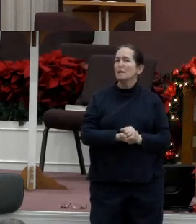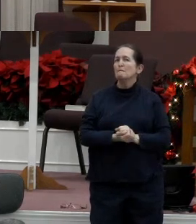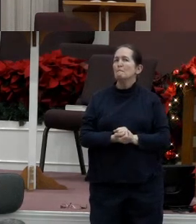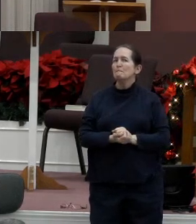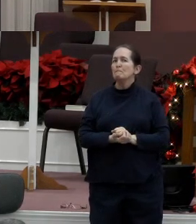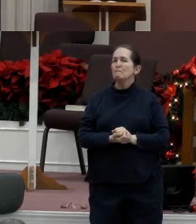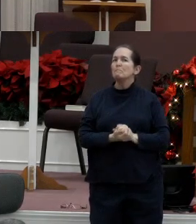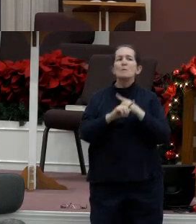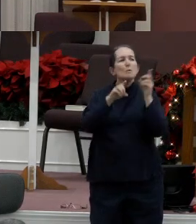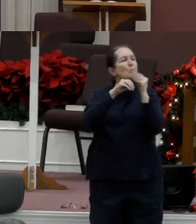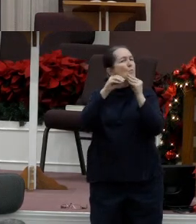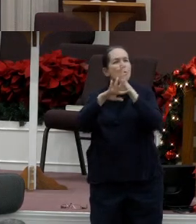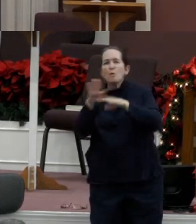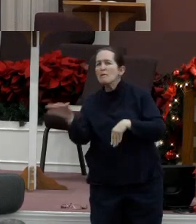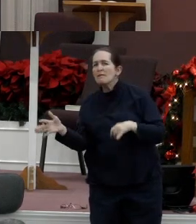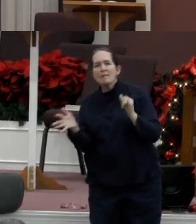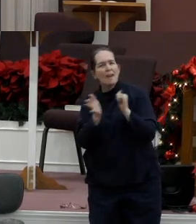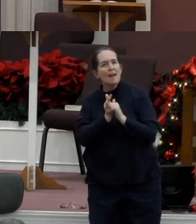But it's more than that.